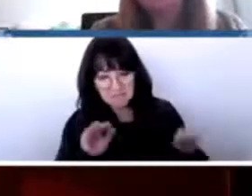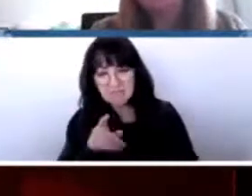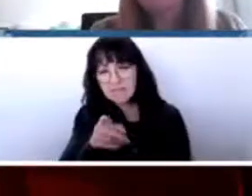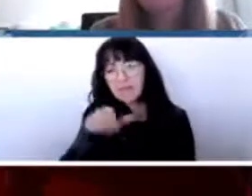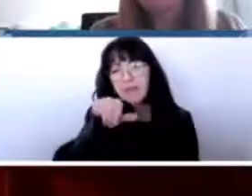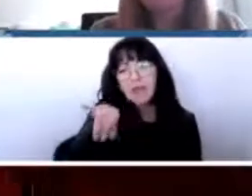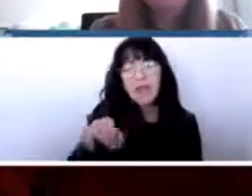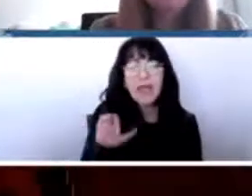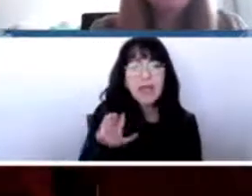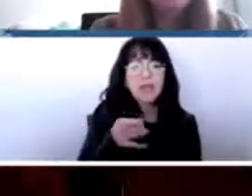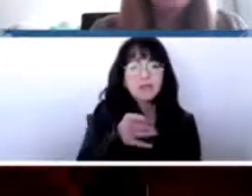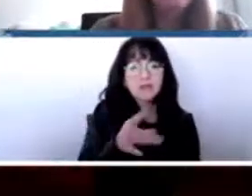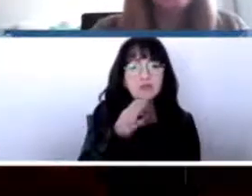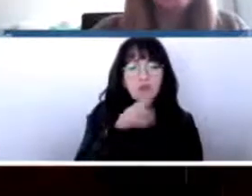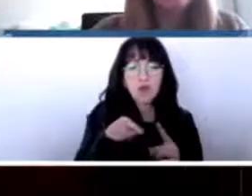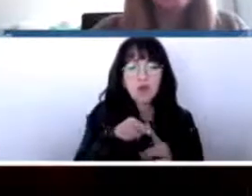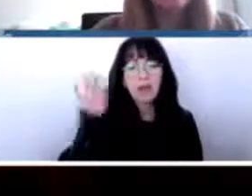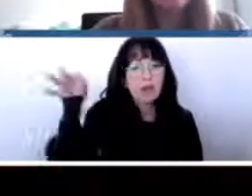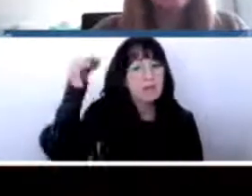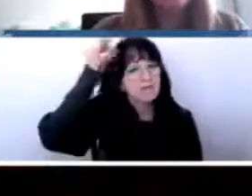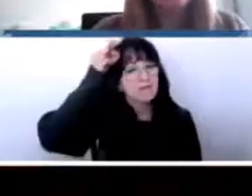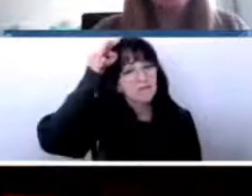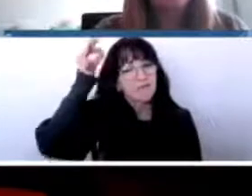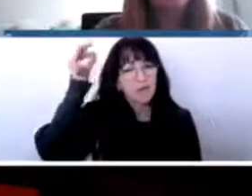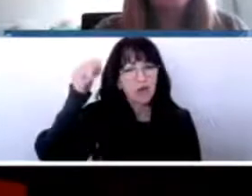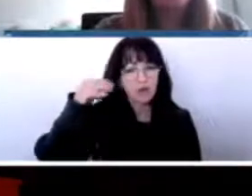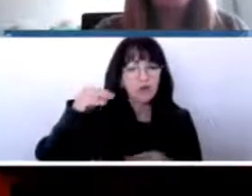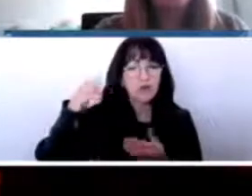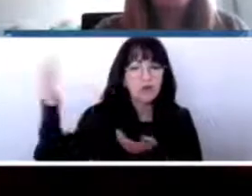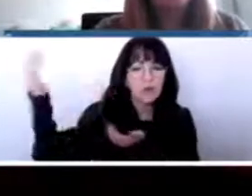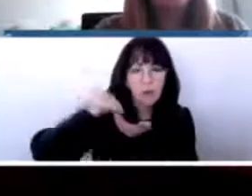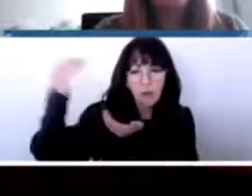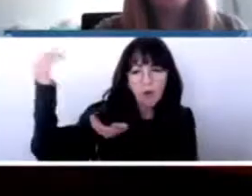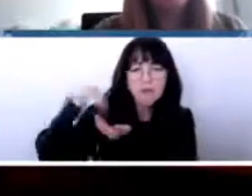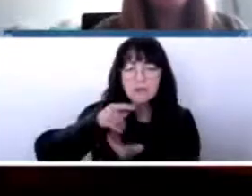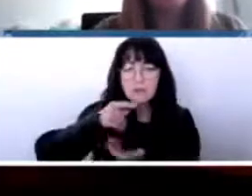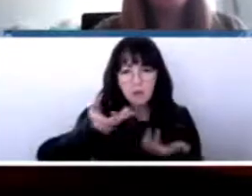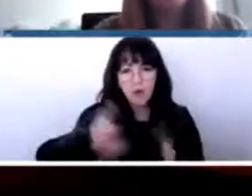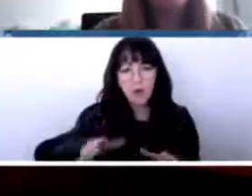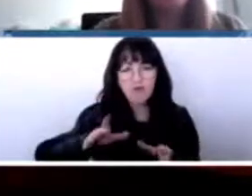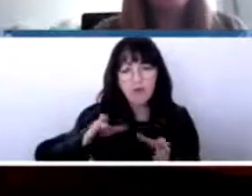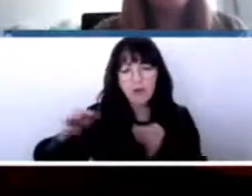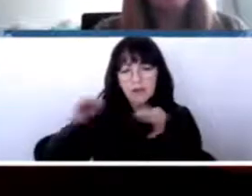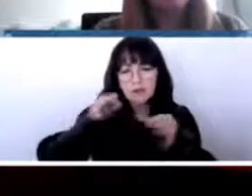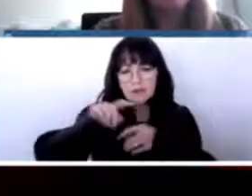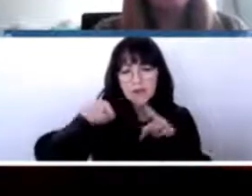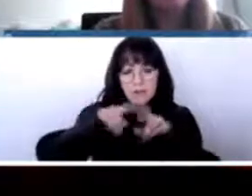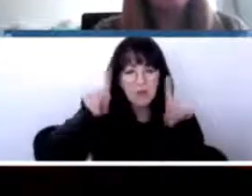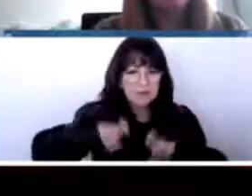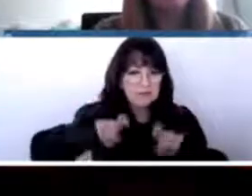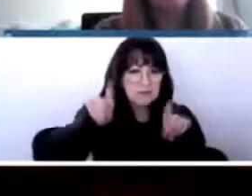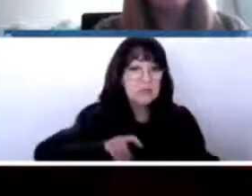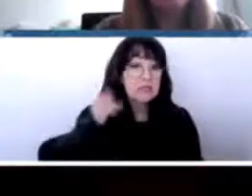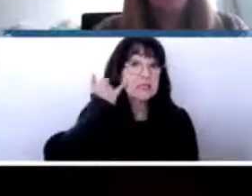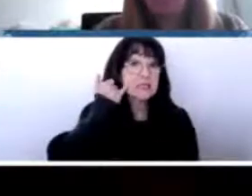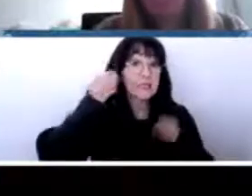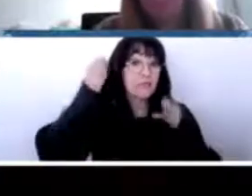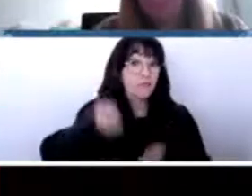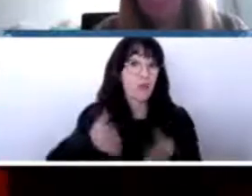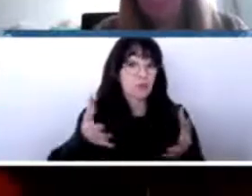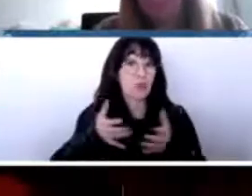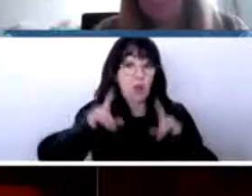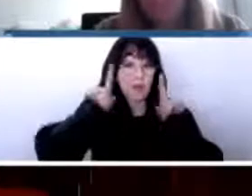about with the federal partnership. I know you've already kind of talked about testing, but it's just looking like if someone wanted to get tested this week in Newcastle County,